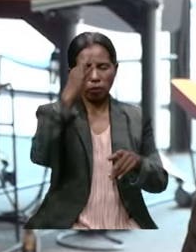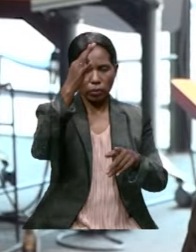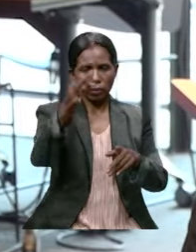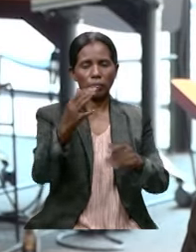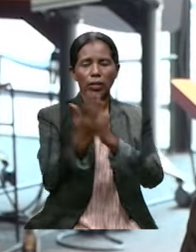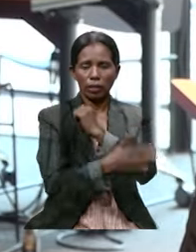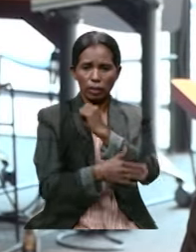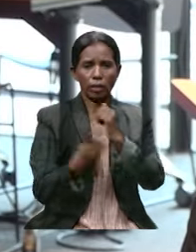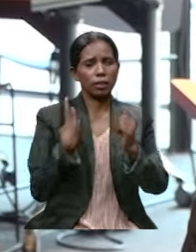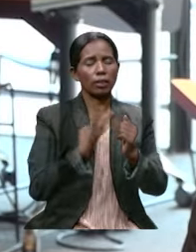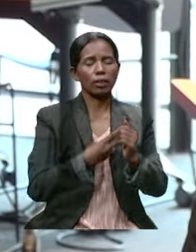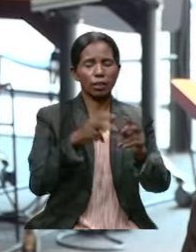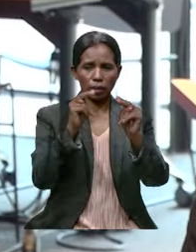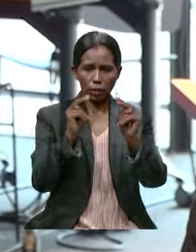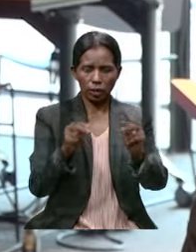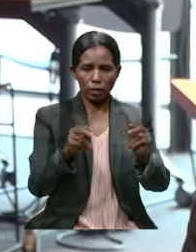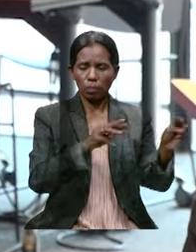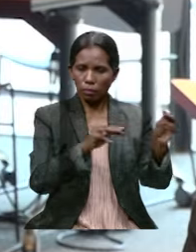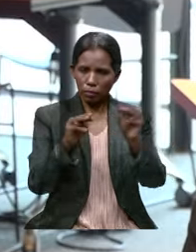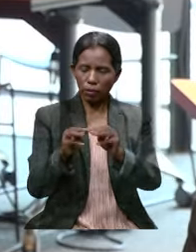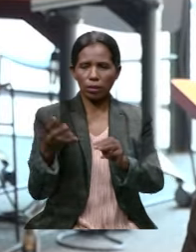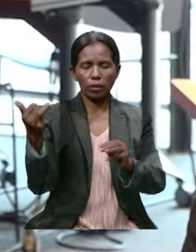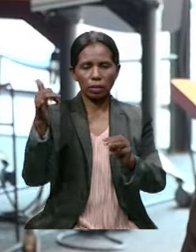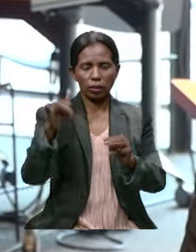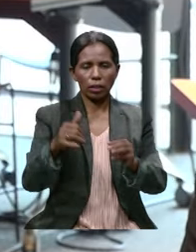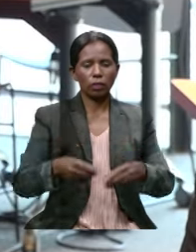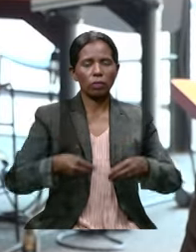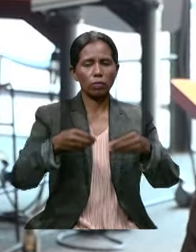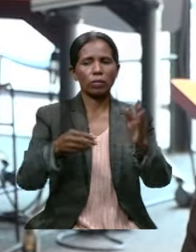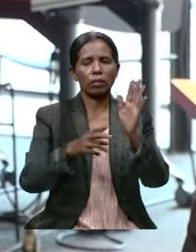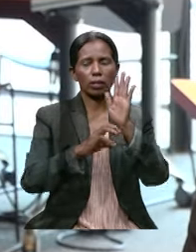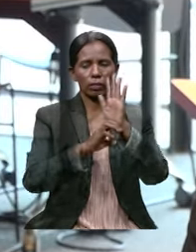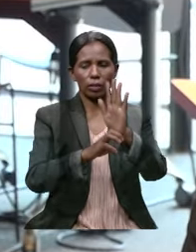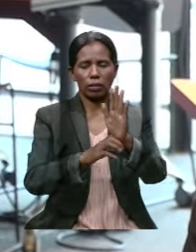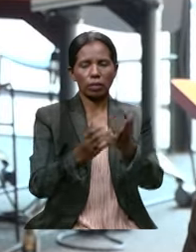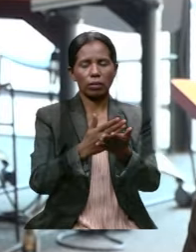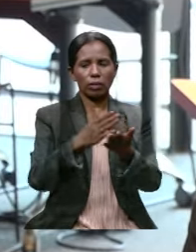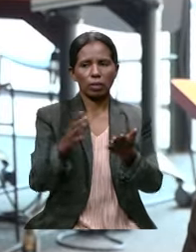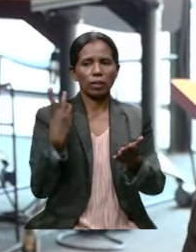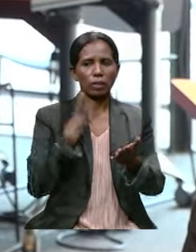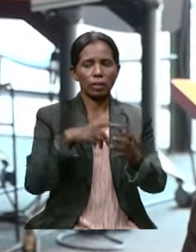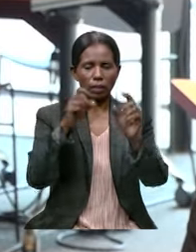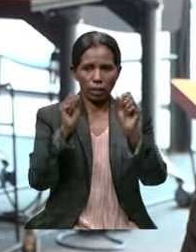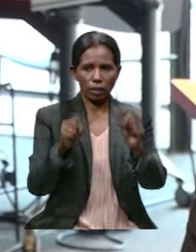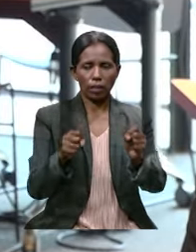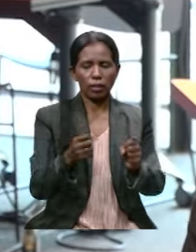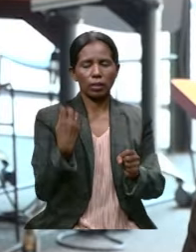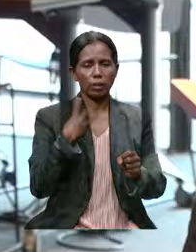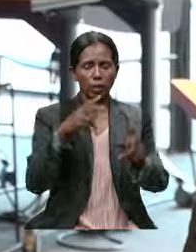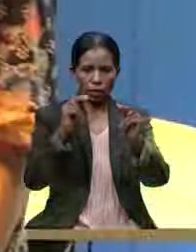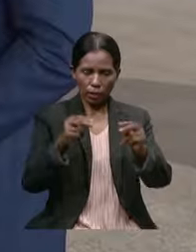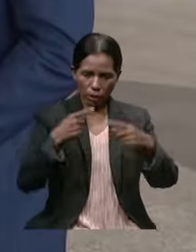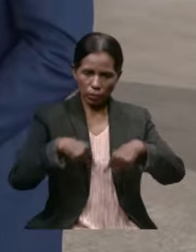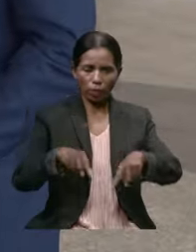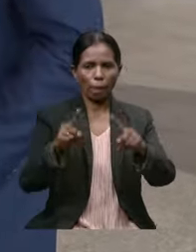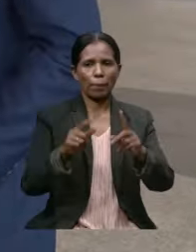Yes. We need to motivate them, encourage them. We need to inspire them. And we want them to say, we want Google.